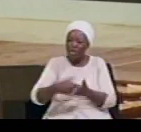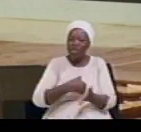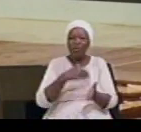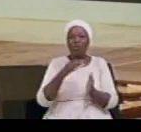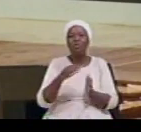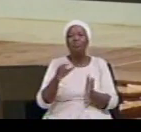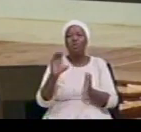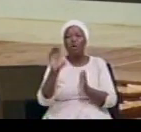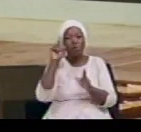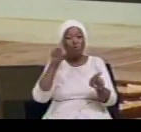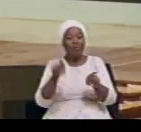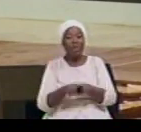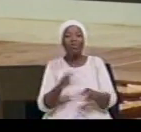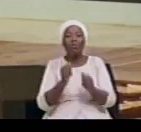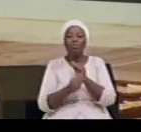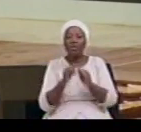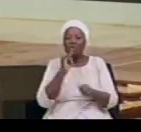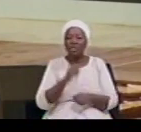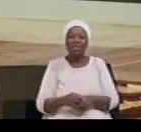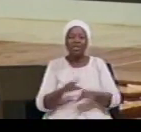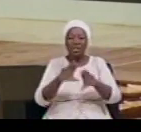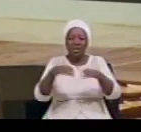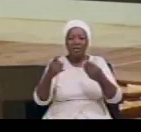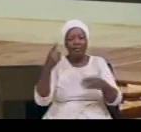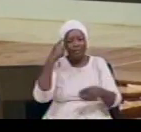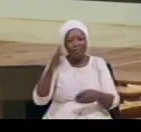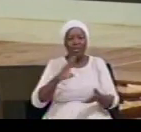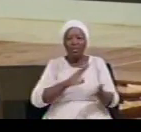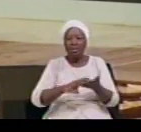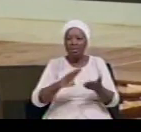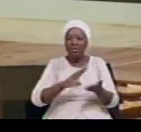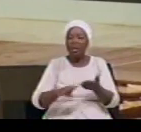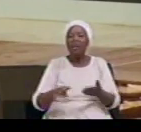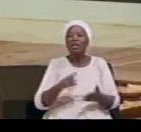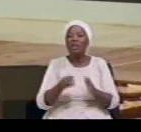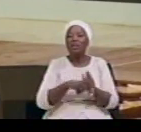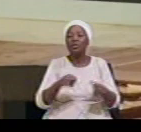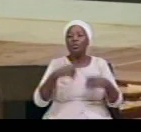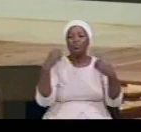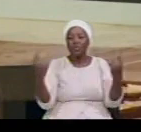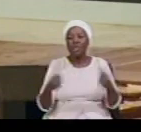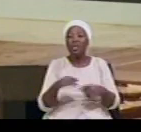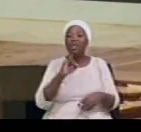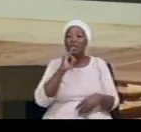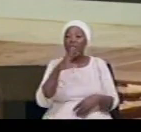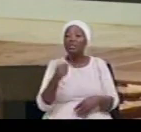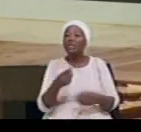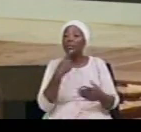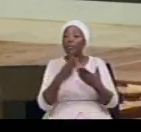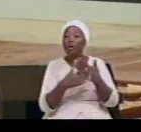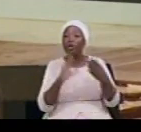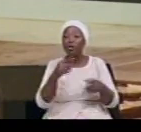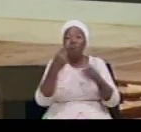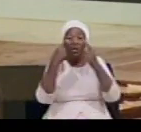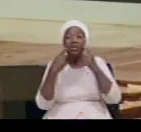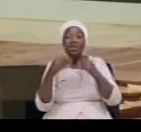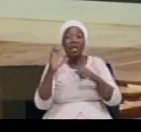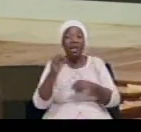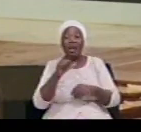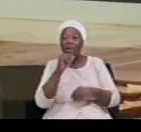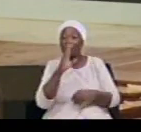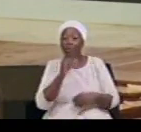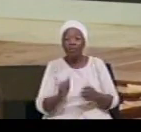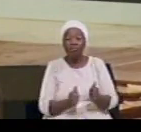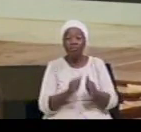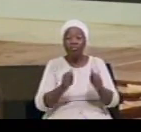shed for the remission, forgiveness of sin. It's the blood. Your tears cannot be stronger than the blood